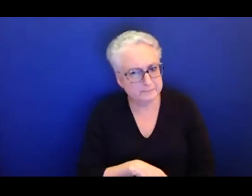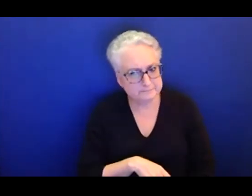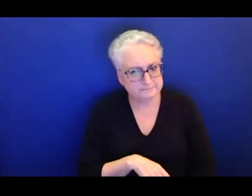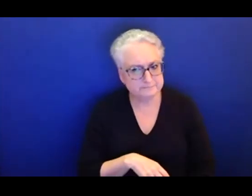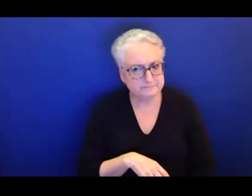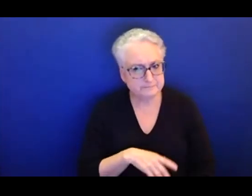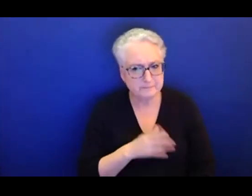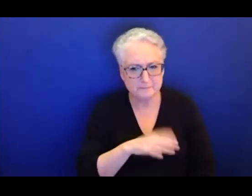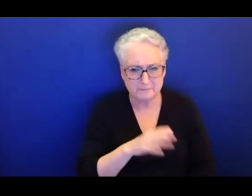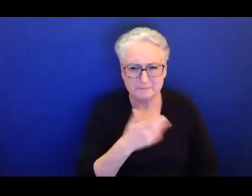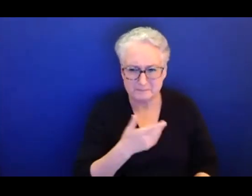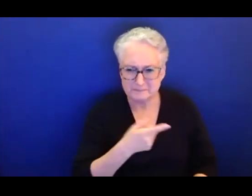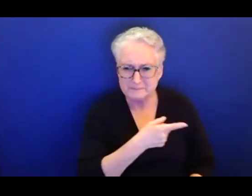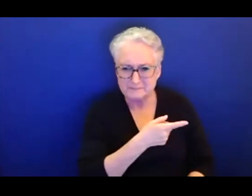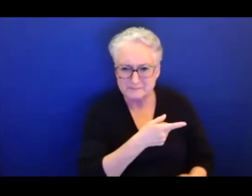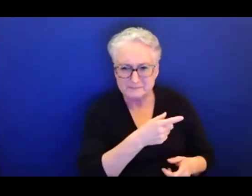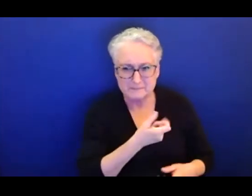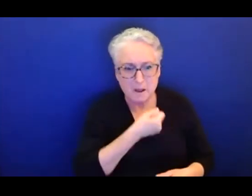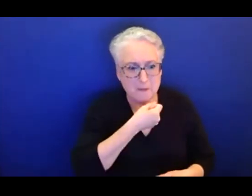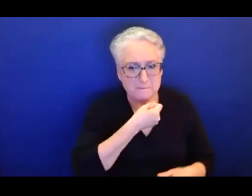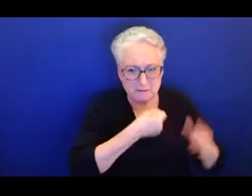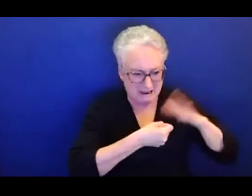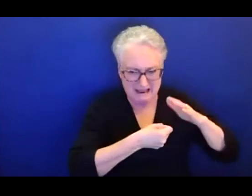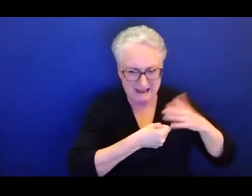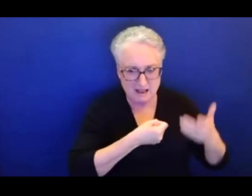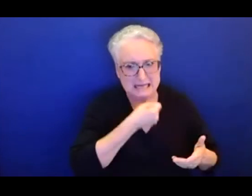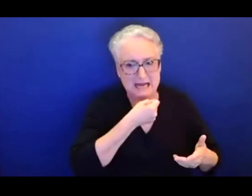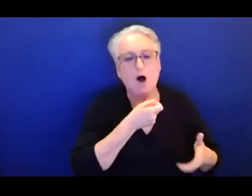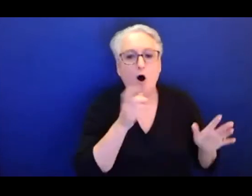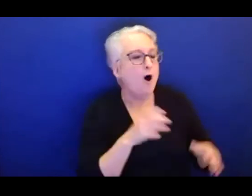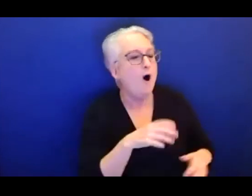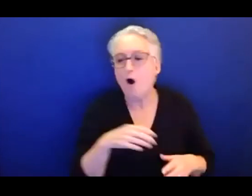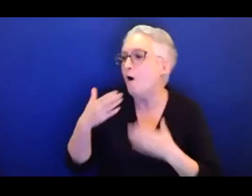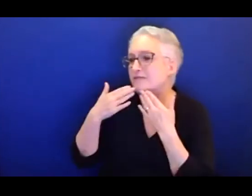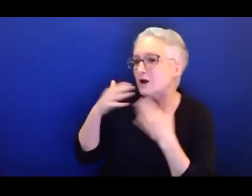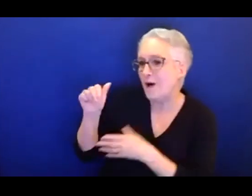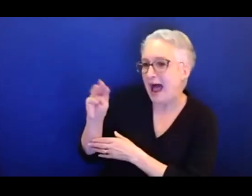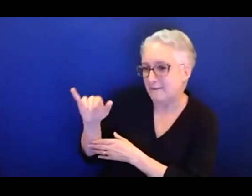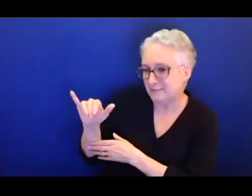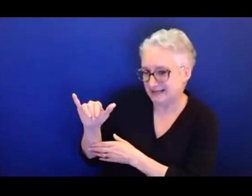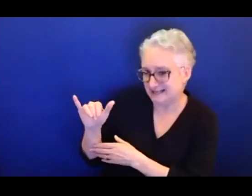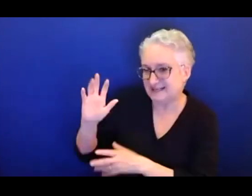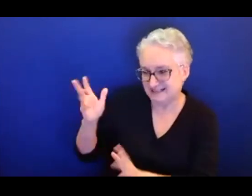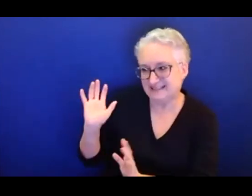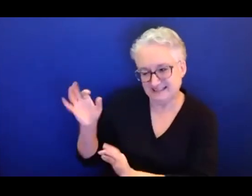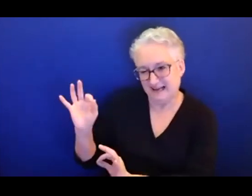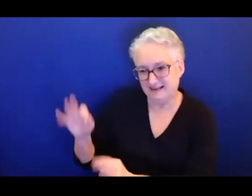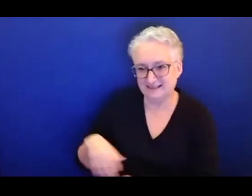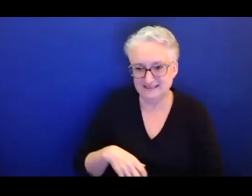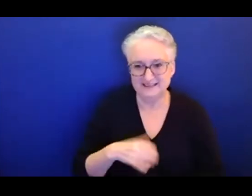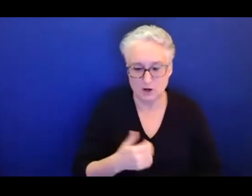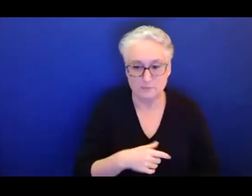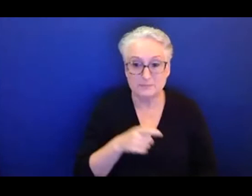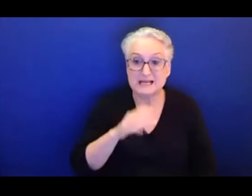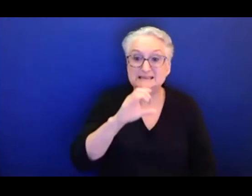Thank you very much, Amy. I appreciate it. Thank you, Commissioner. CDBG funds are extremely important to us in helping businesses grow